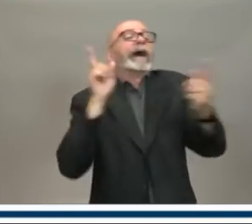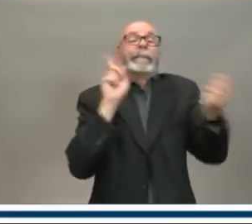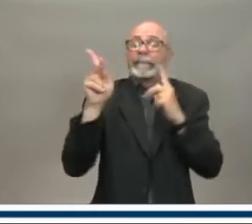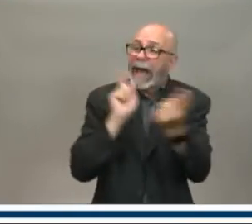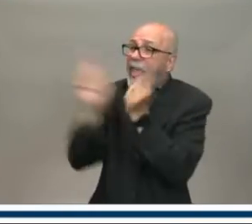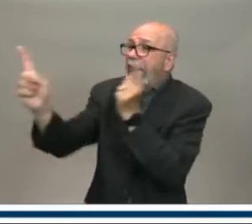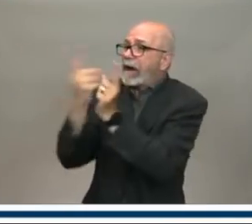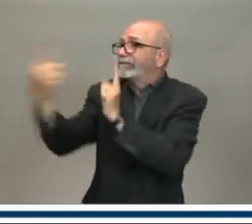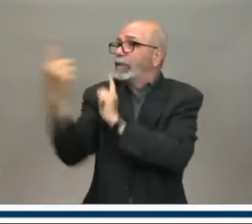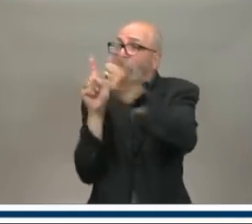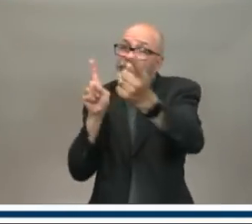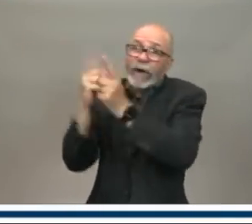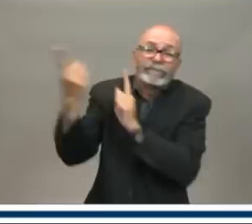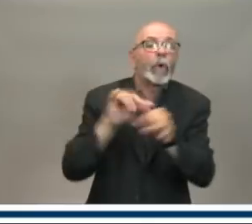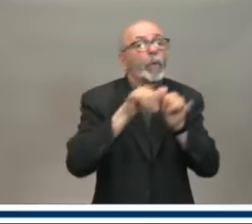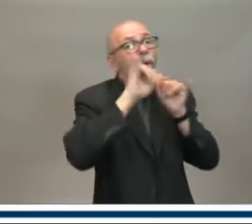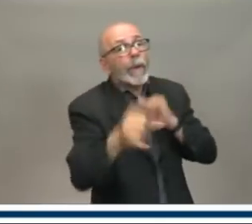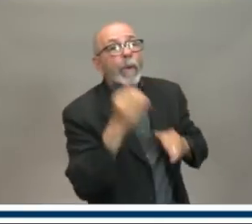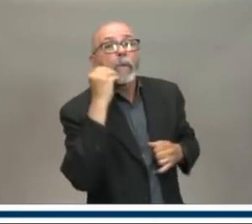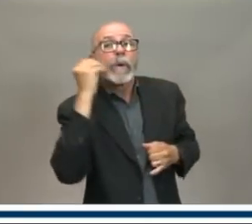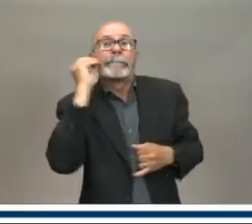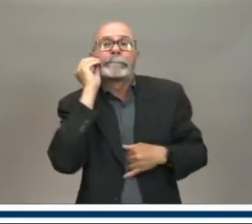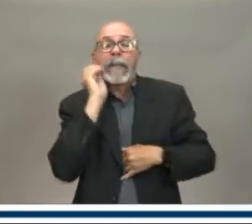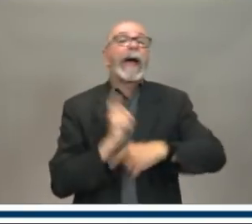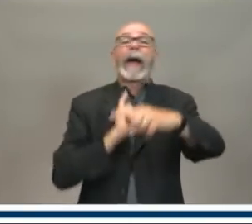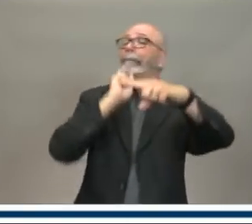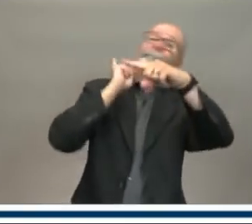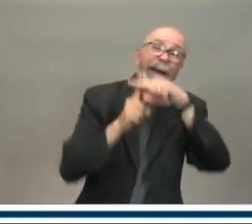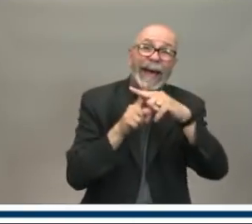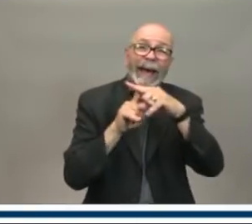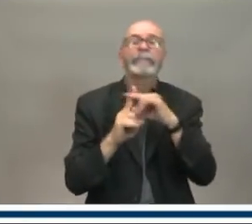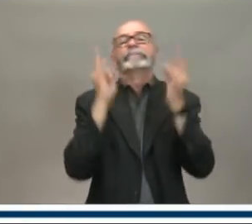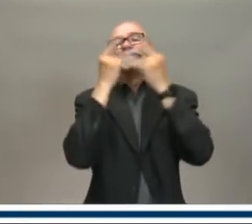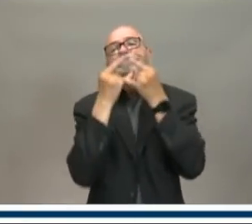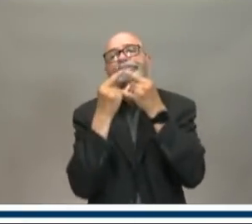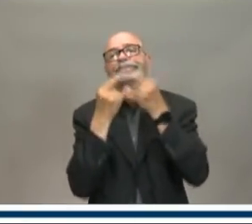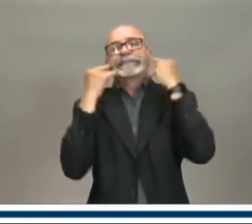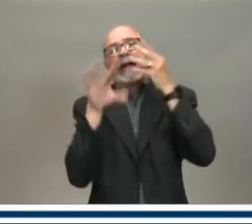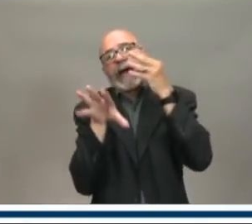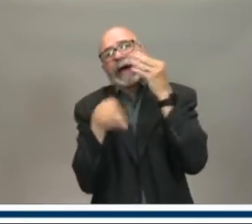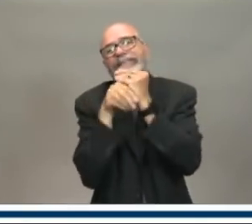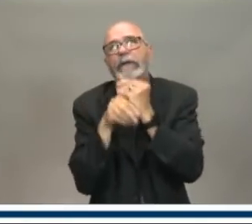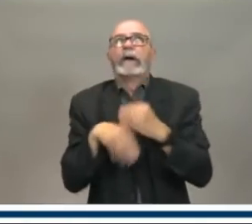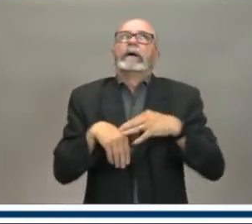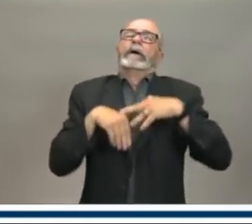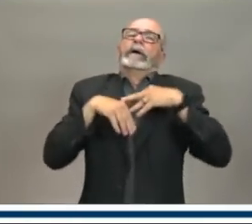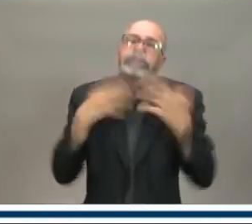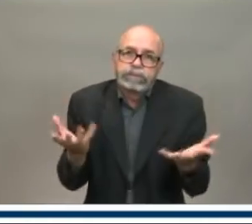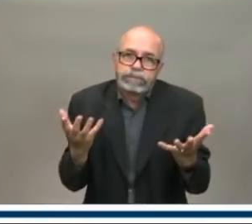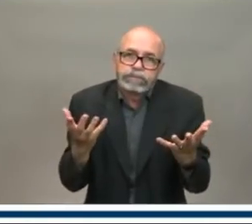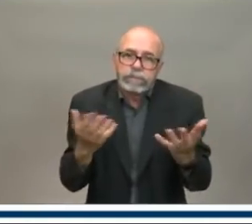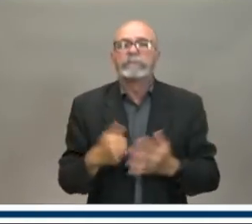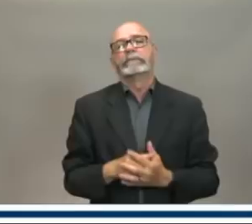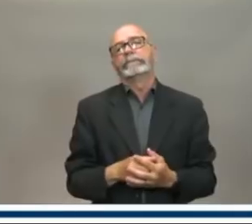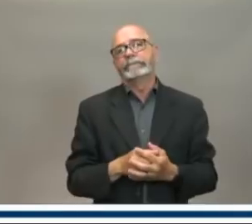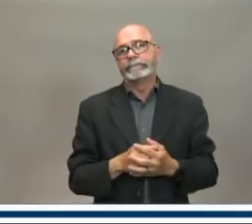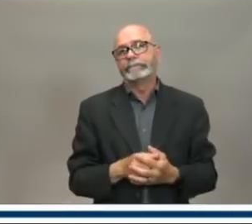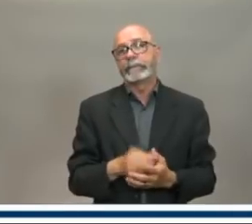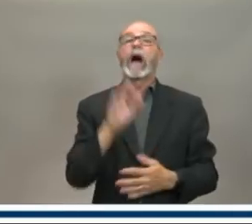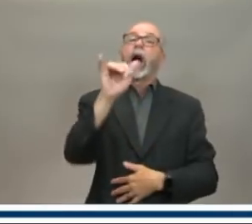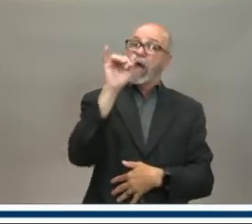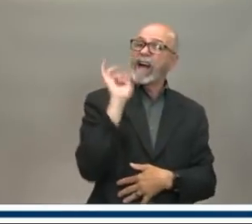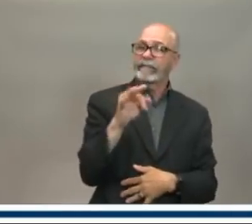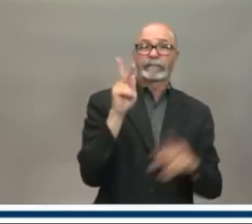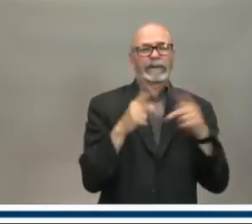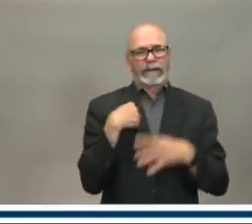virus in our communities. The other way to use masks, and this is even more important, if people are sick, and we